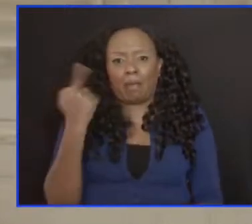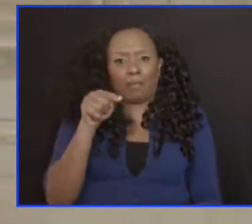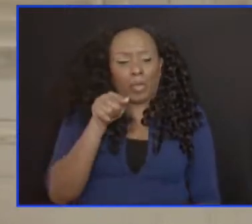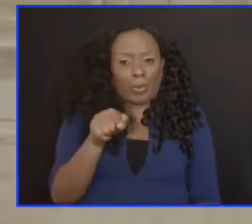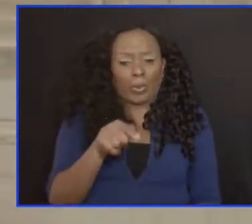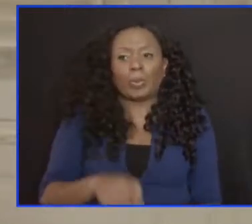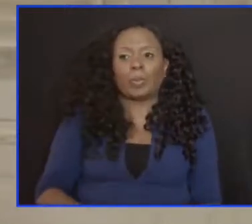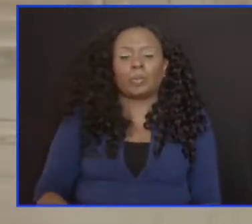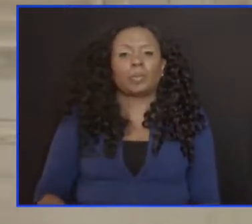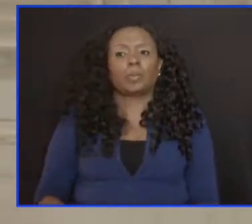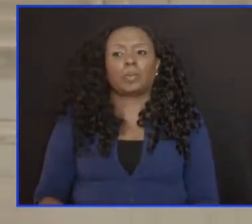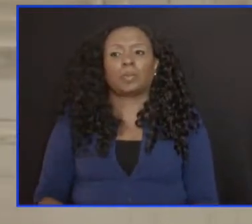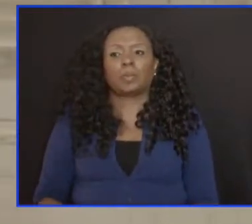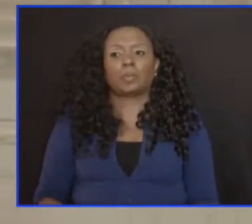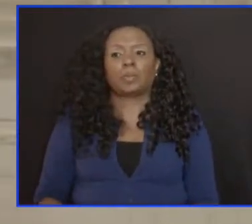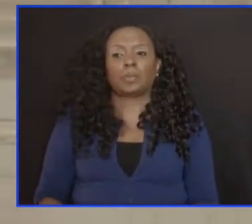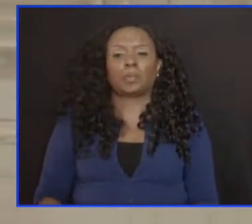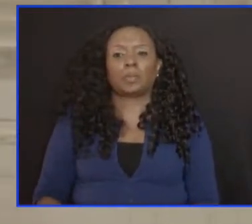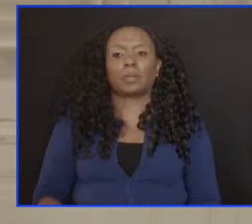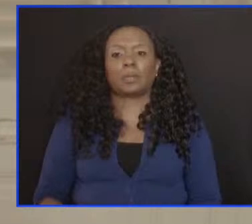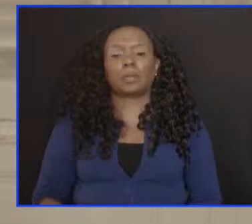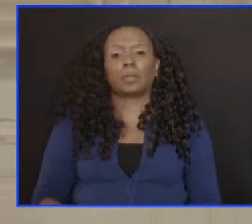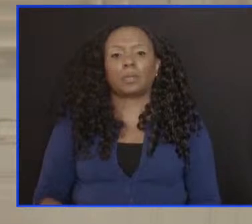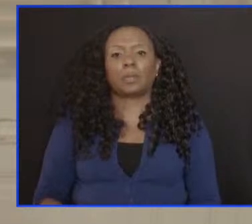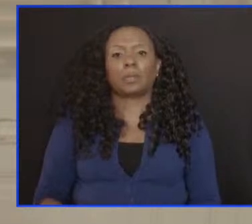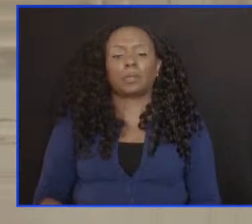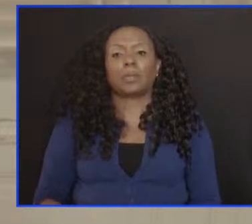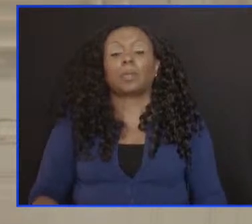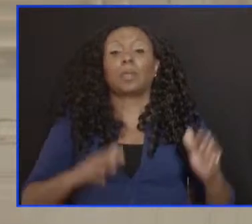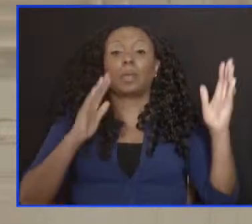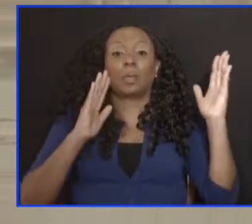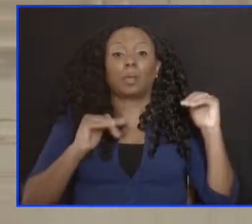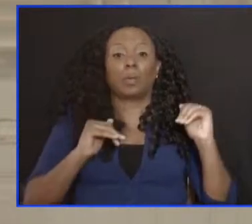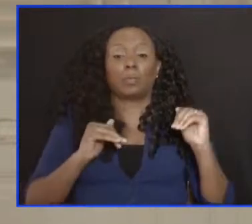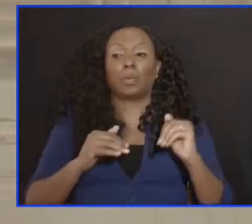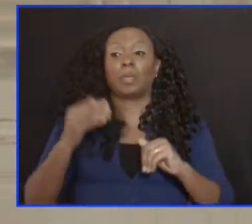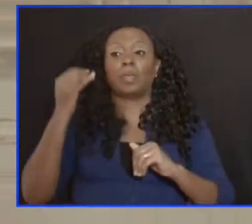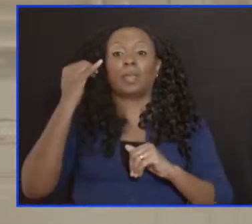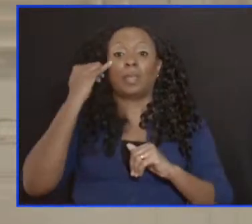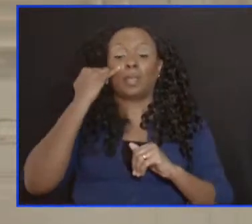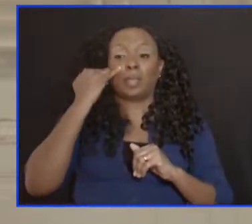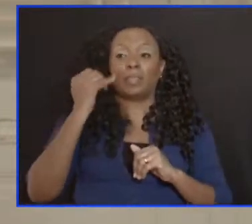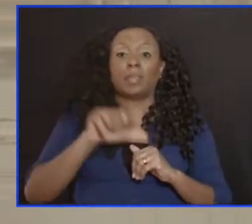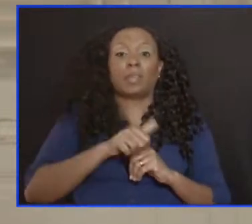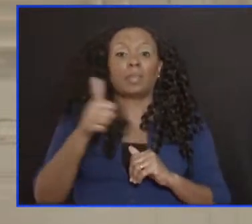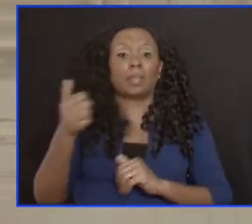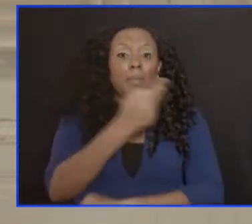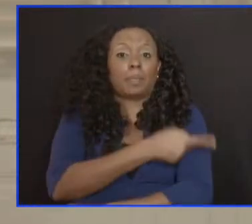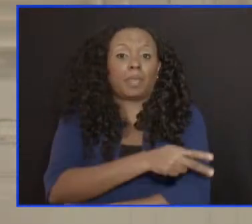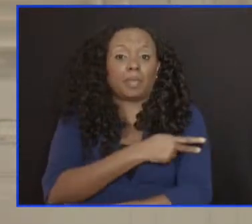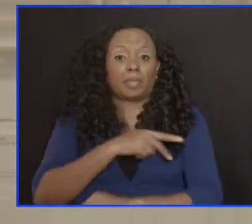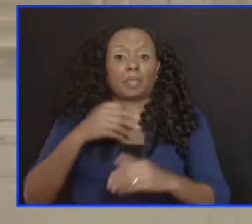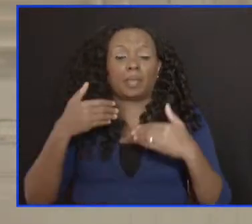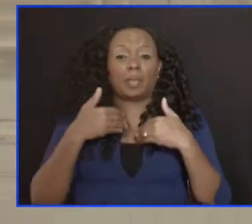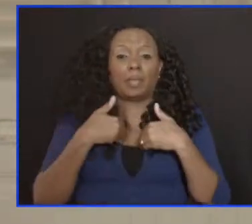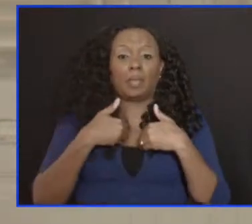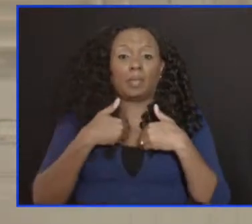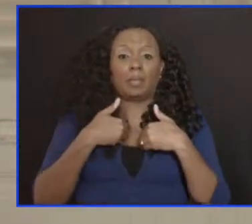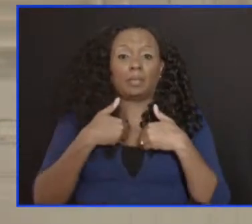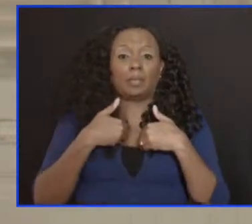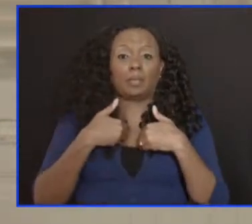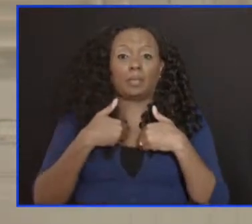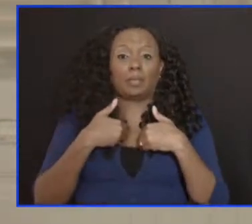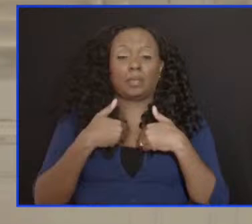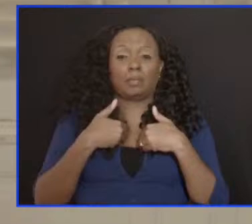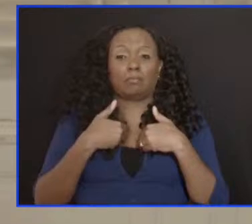And I hope that Barbadians, and I say this from now, would understand if there's an emergency with another patient, that visit might be cut short, and